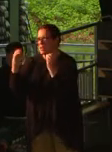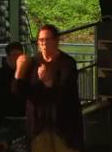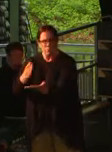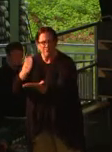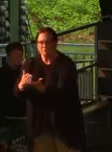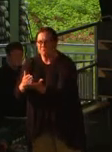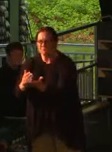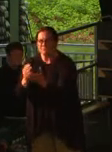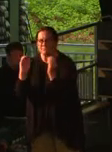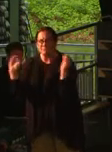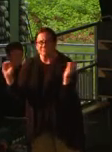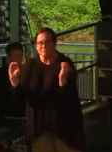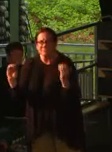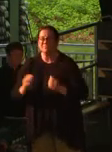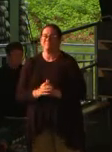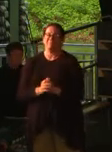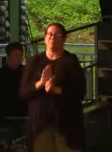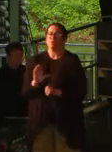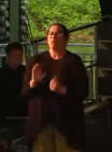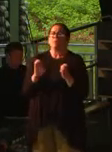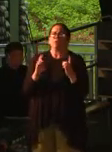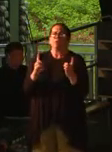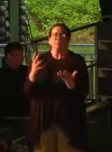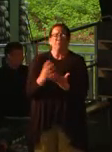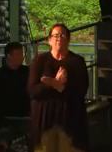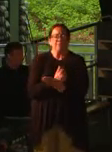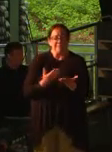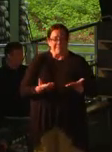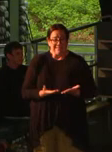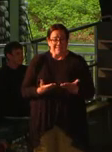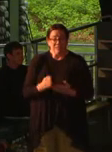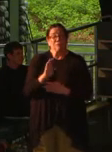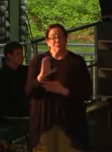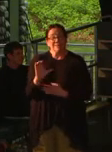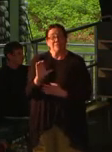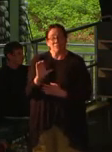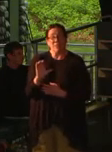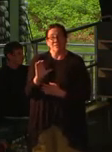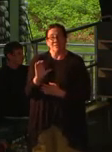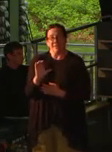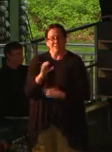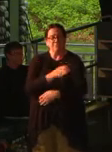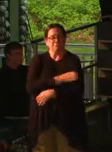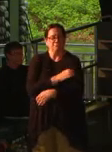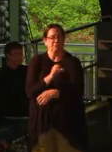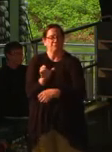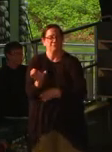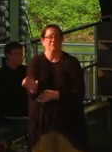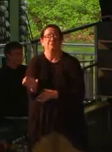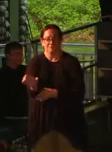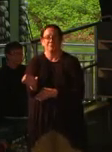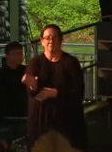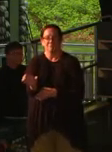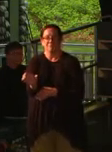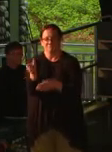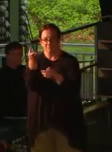The education that you have received from Bristol Community College gives you the power to be